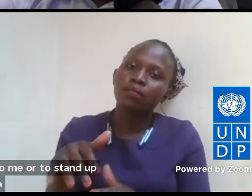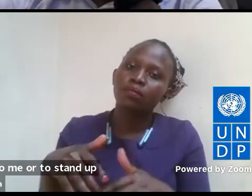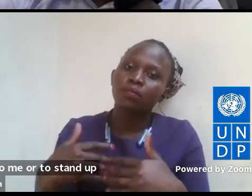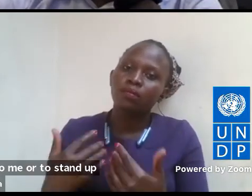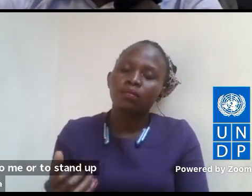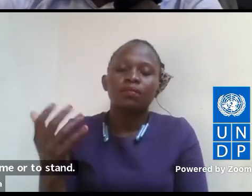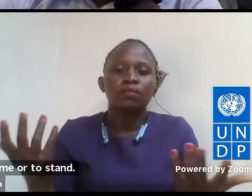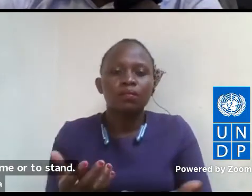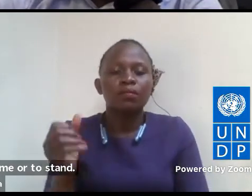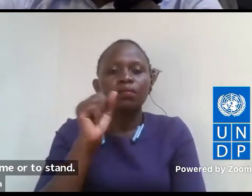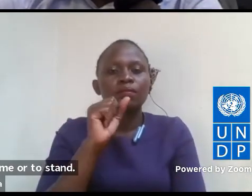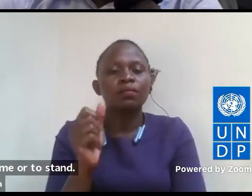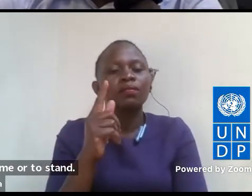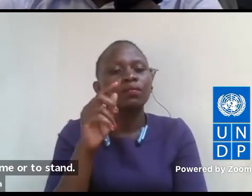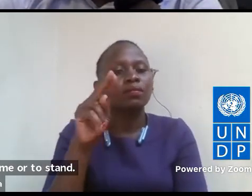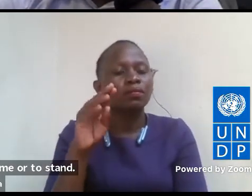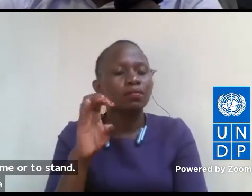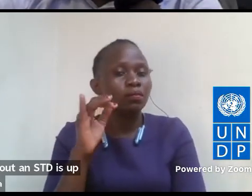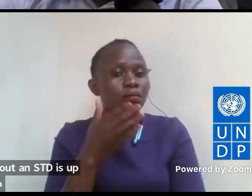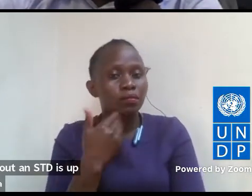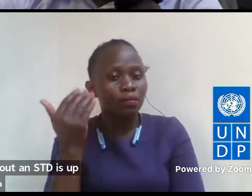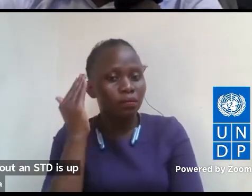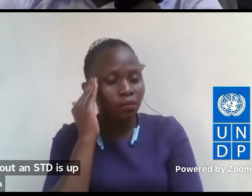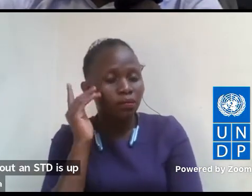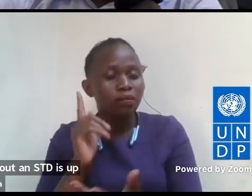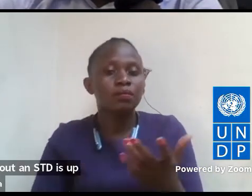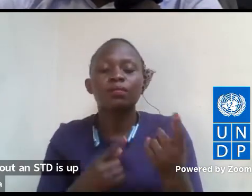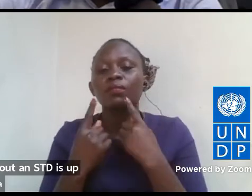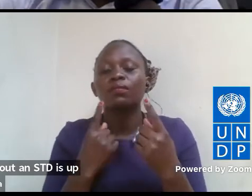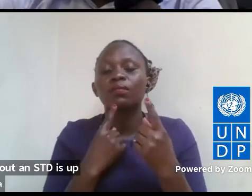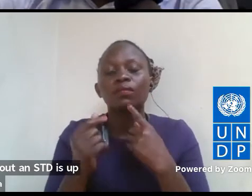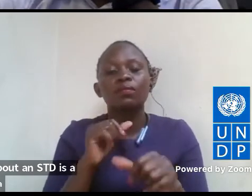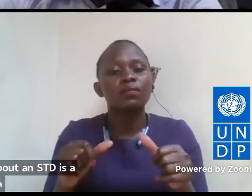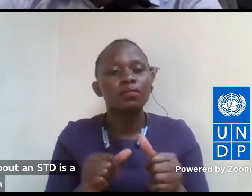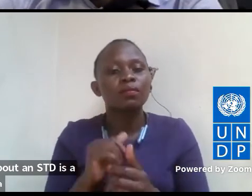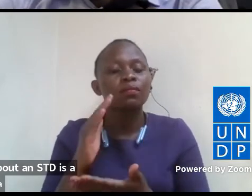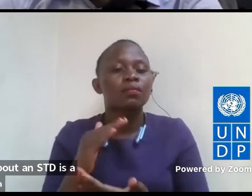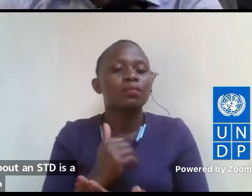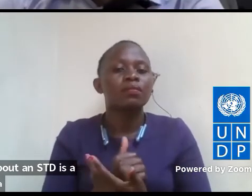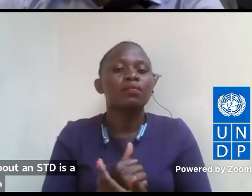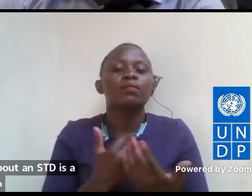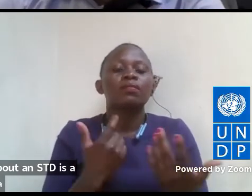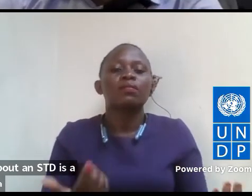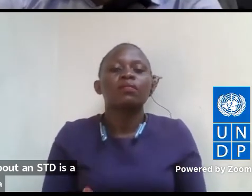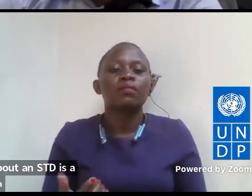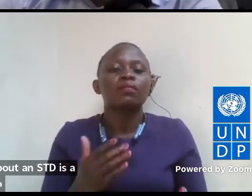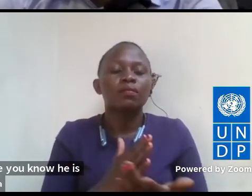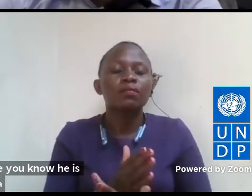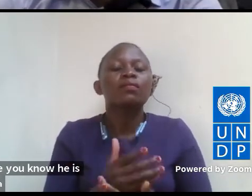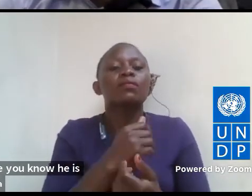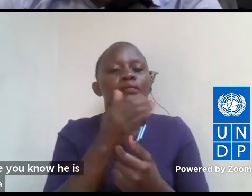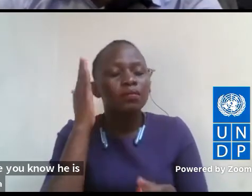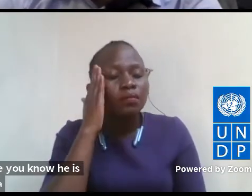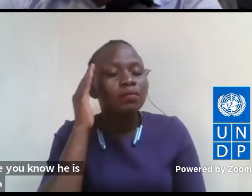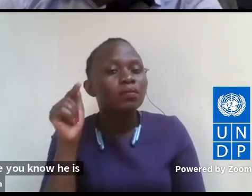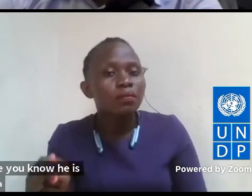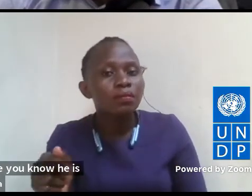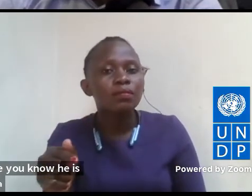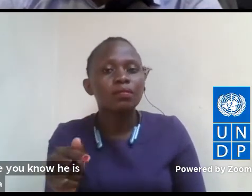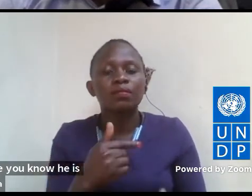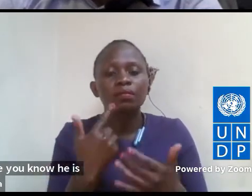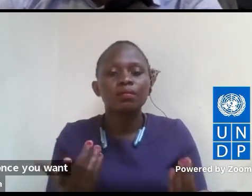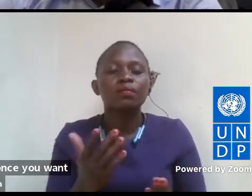about, honestly. He's a compassionate person, for instance, you know him, he's compassionate about youth and all that. But once